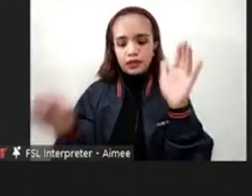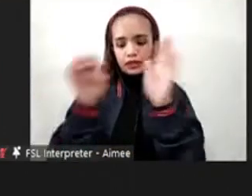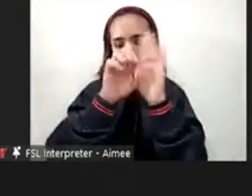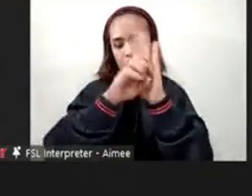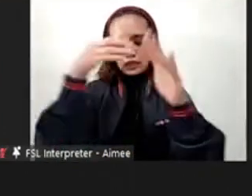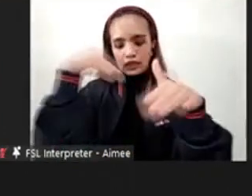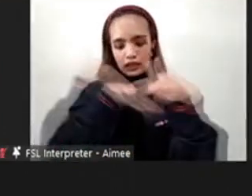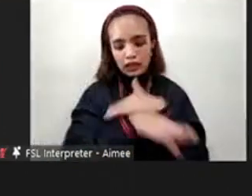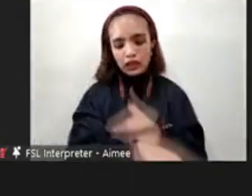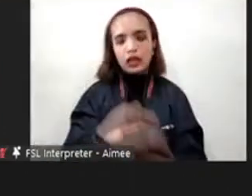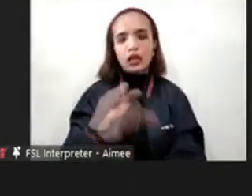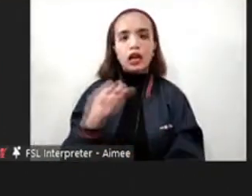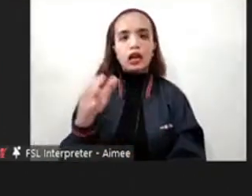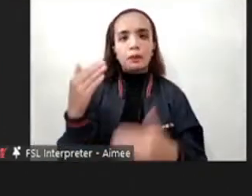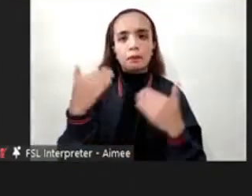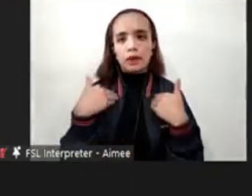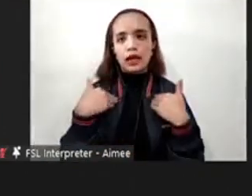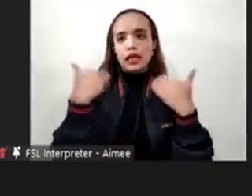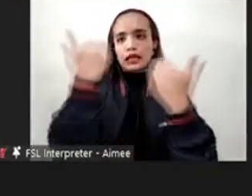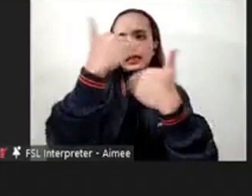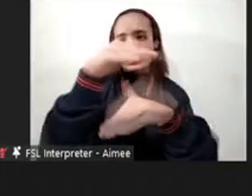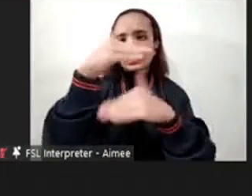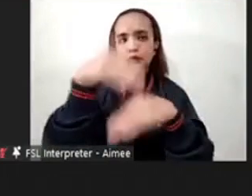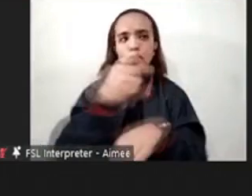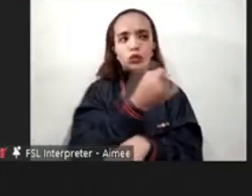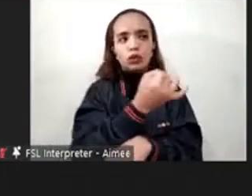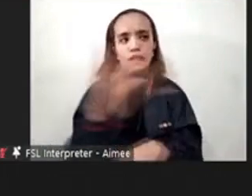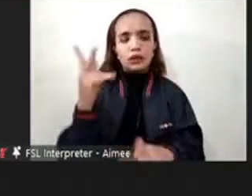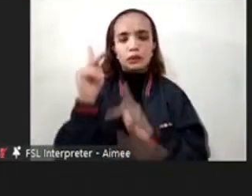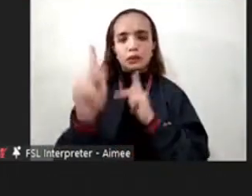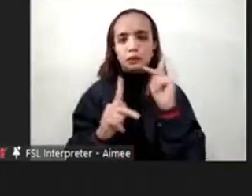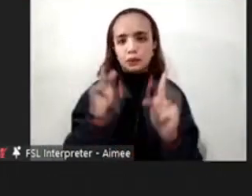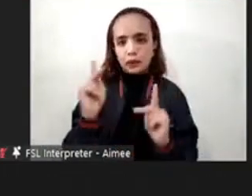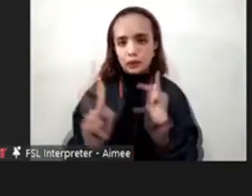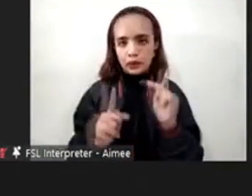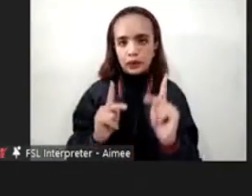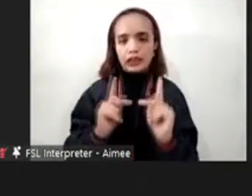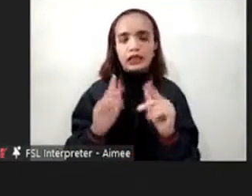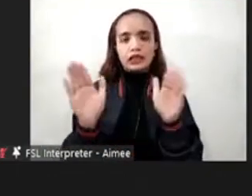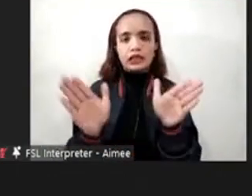there is a limit to the number of people that you can have in a room.